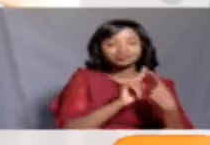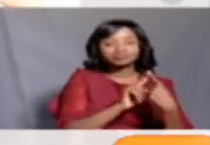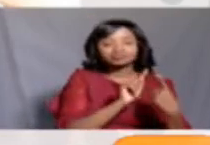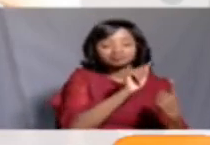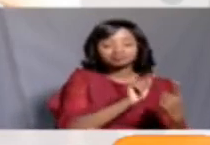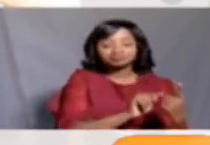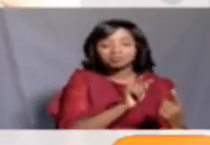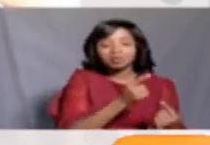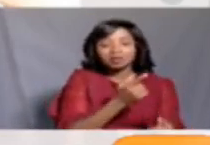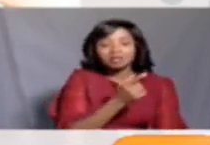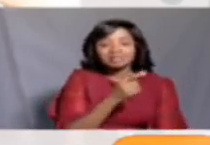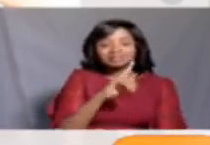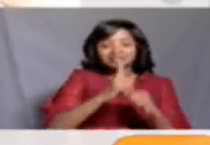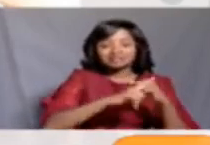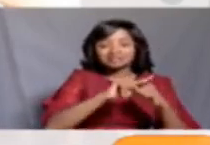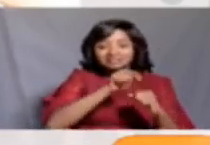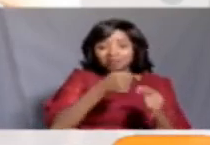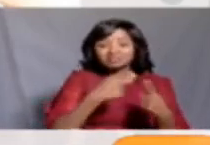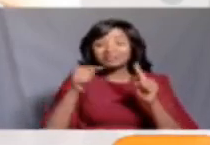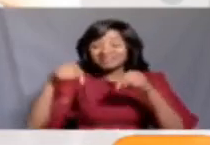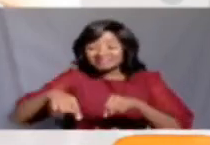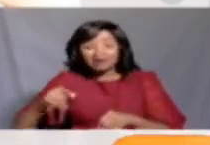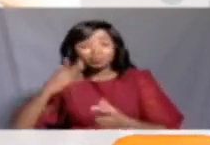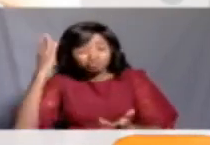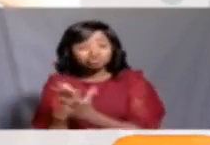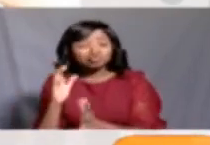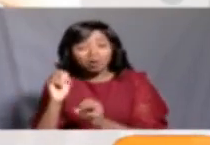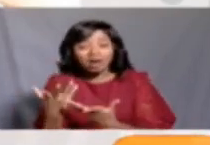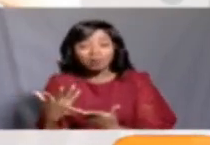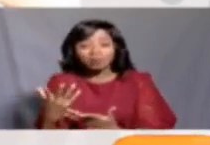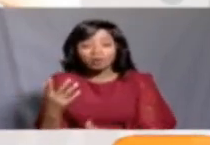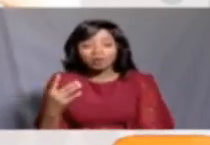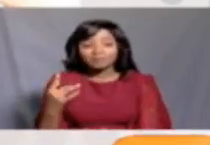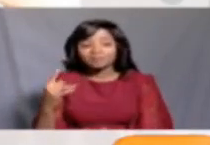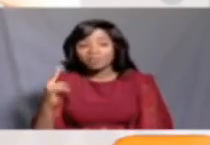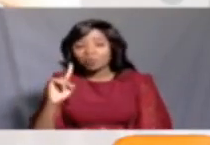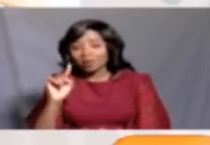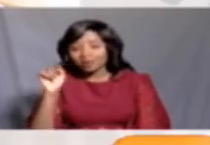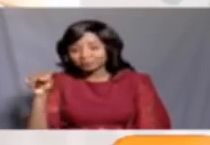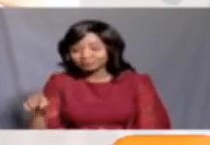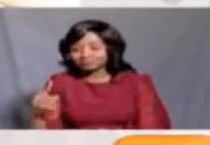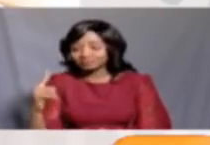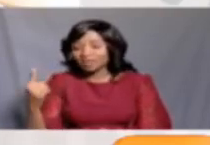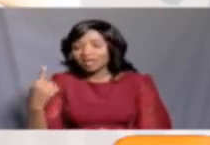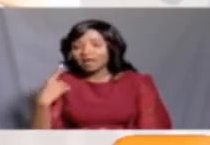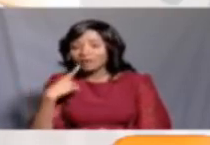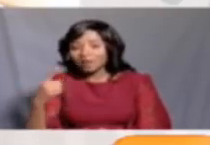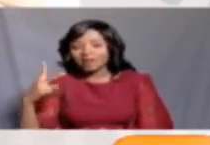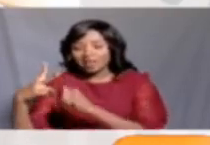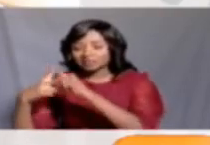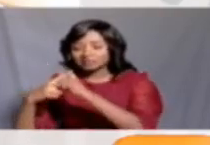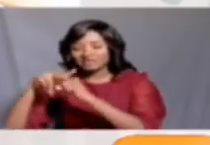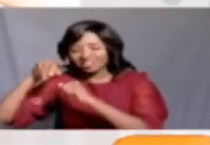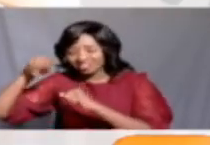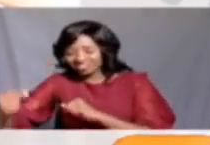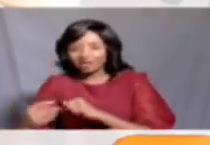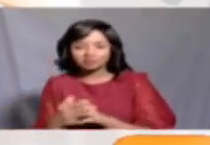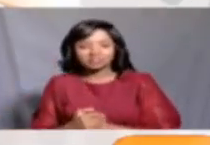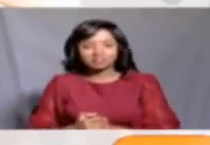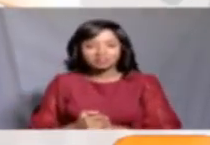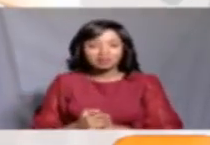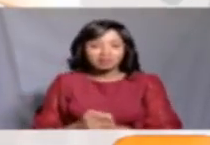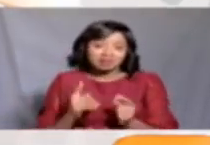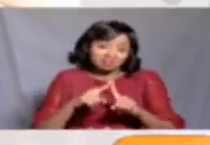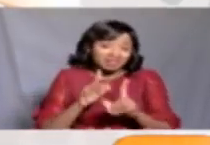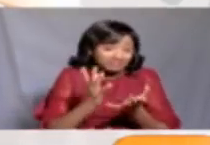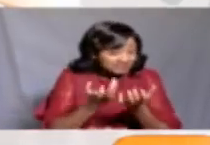patients. That right now in Kenya is 1 to slightly over 107,000 psychologists. It should be 1 to